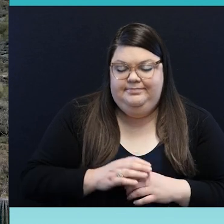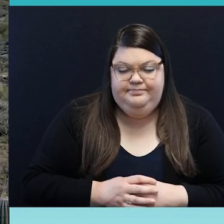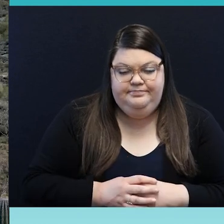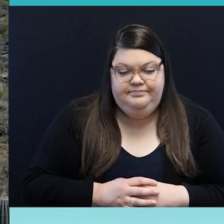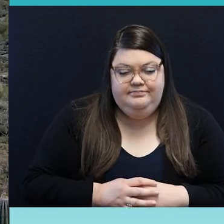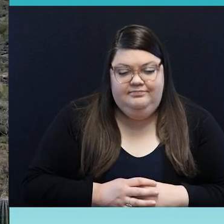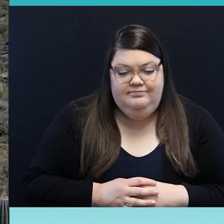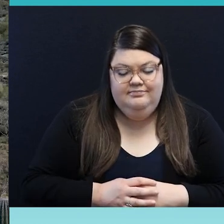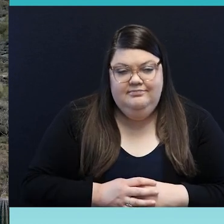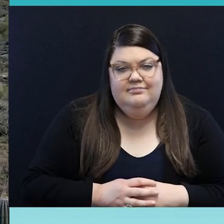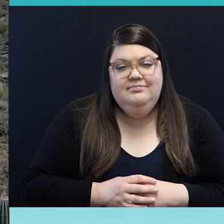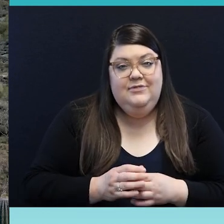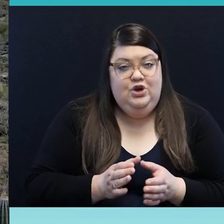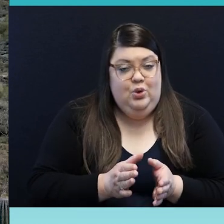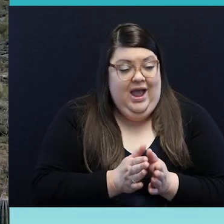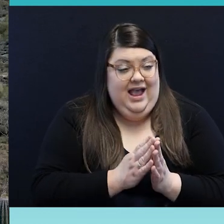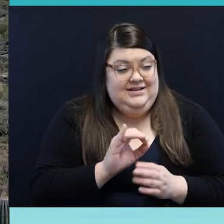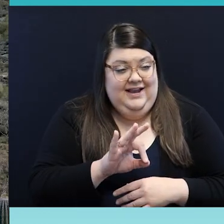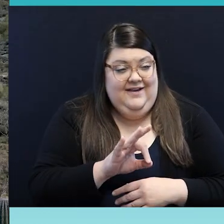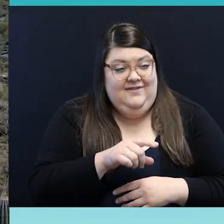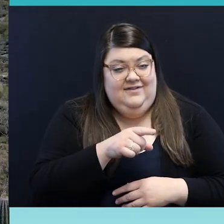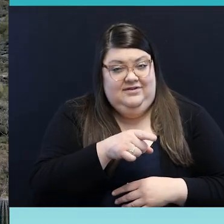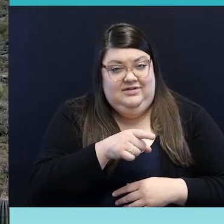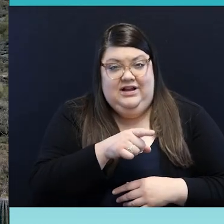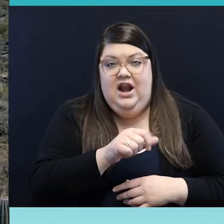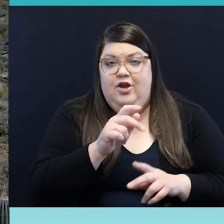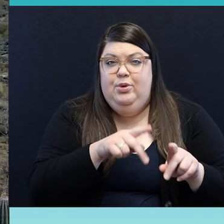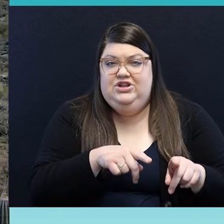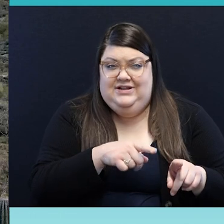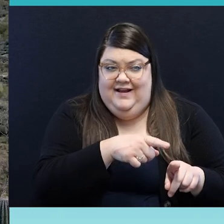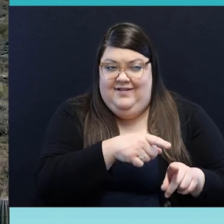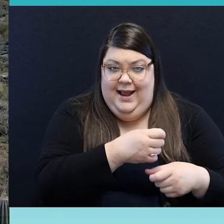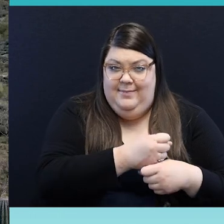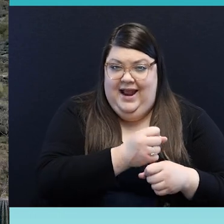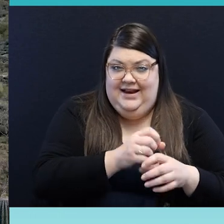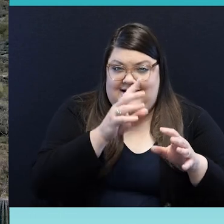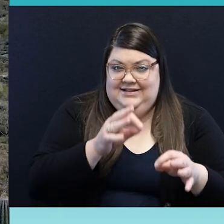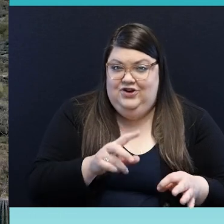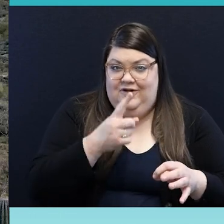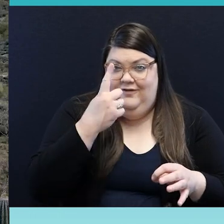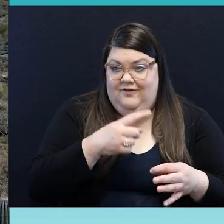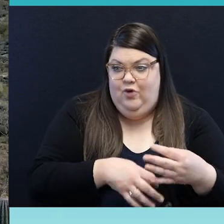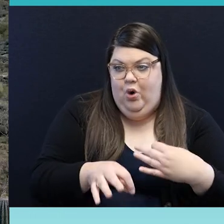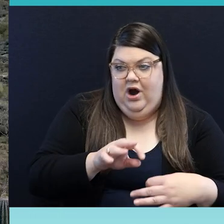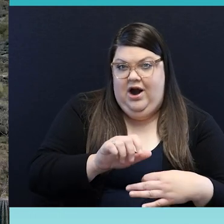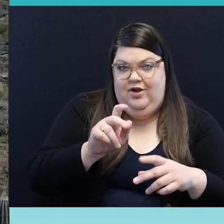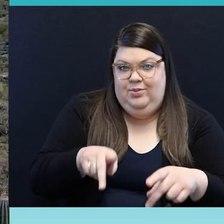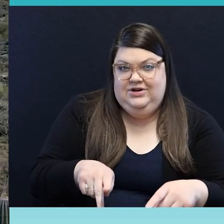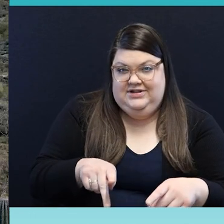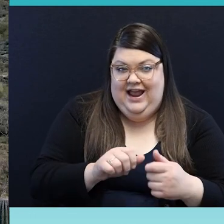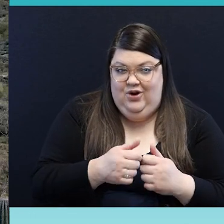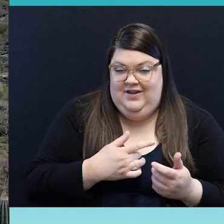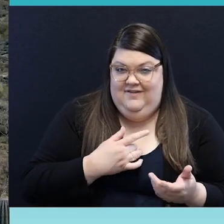Ask if somebody else has ever made a decision for someone else. If that, you know, that's good. How do you feel about that? You're